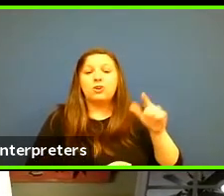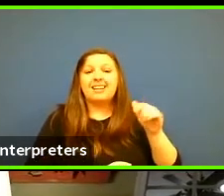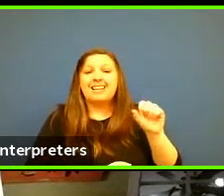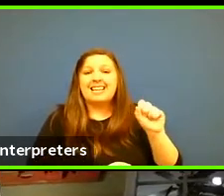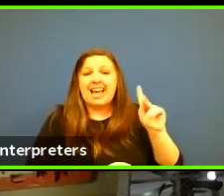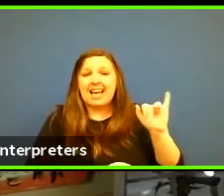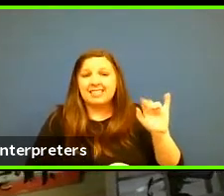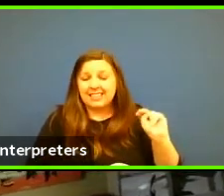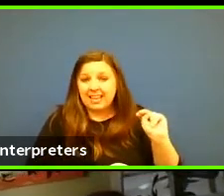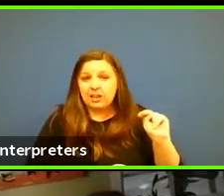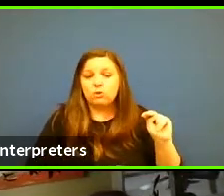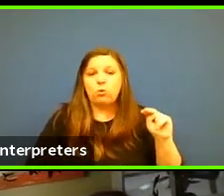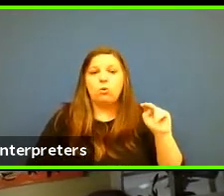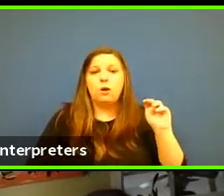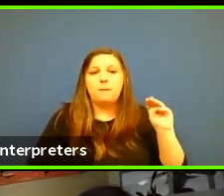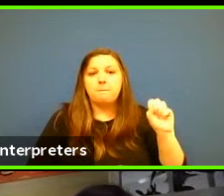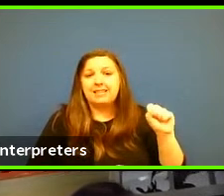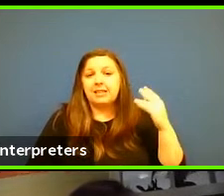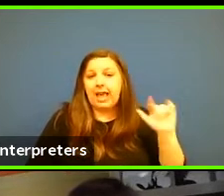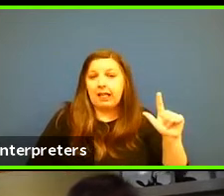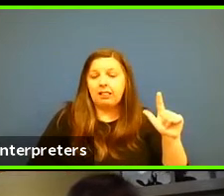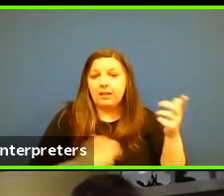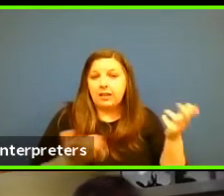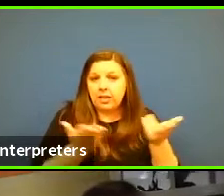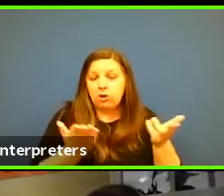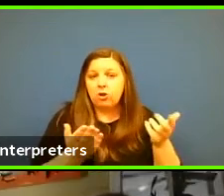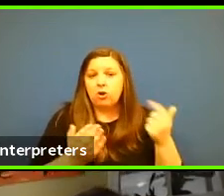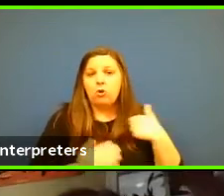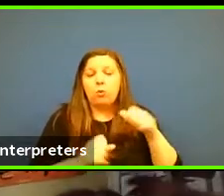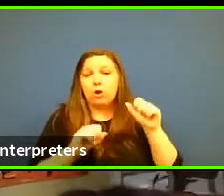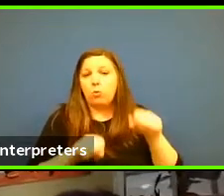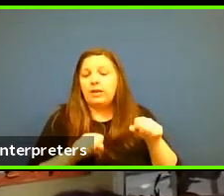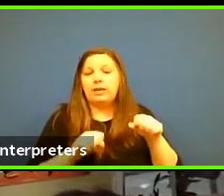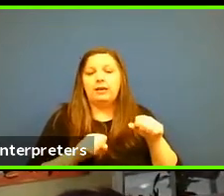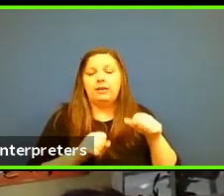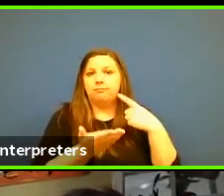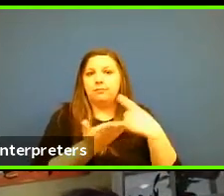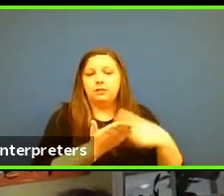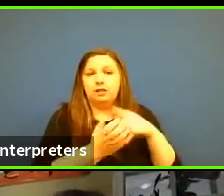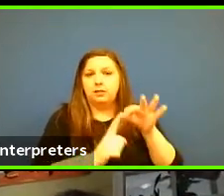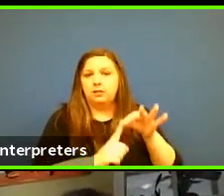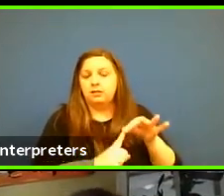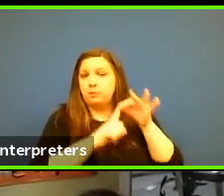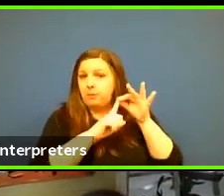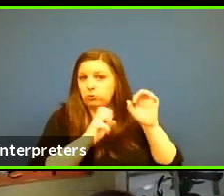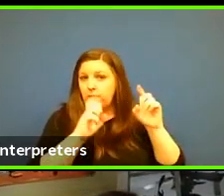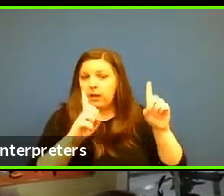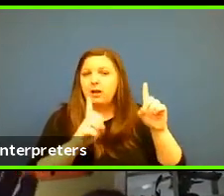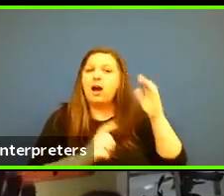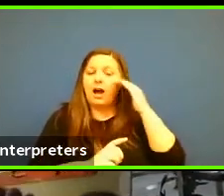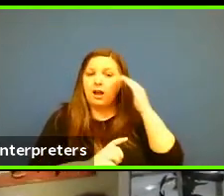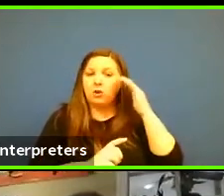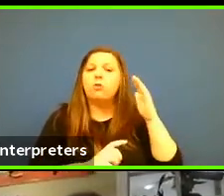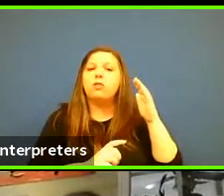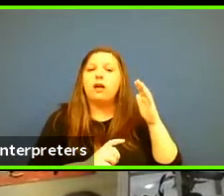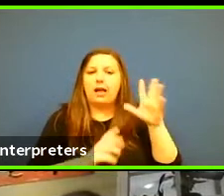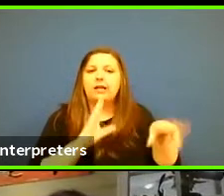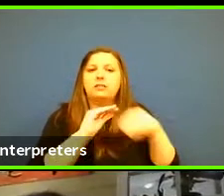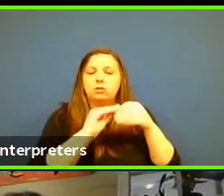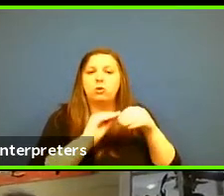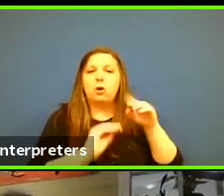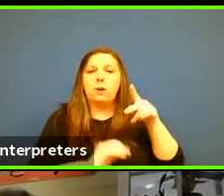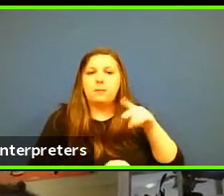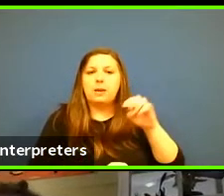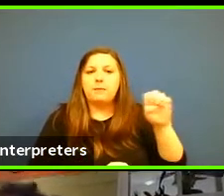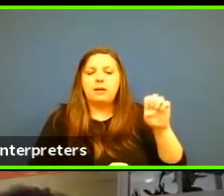Heel on the line where we can speak about special education? I know that additional PPE has been purchased for that group. That's correct,